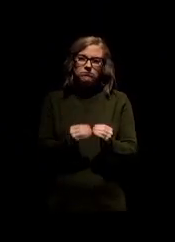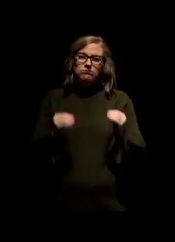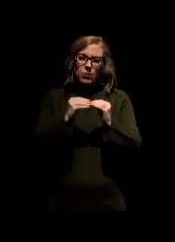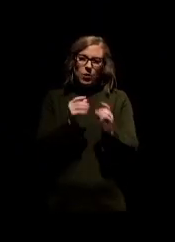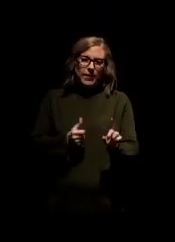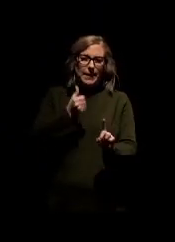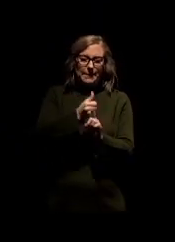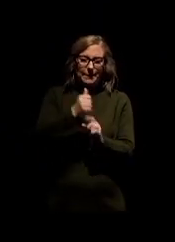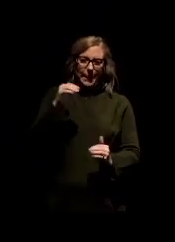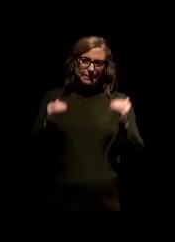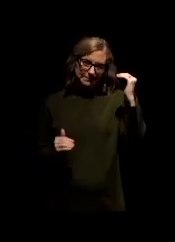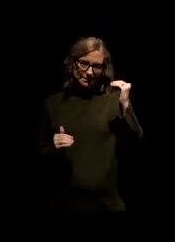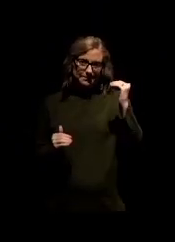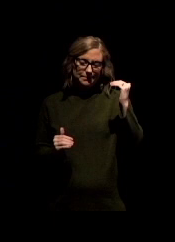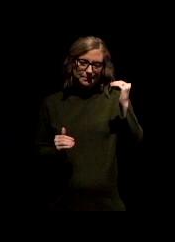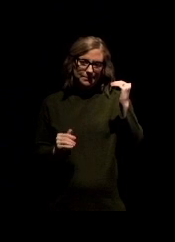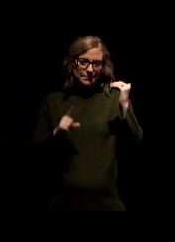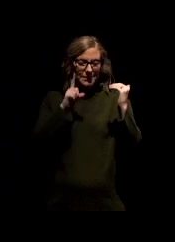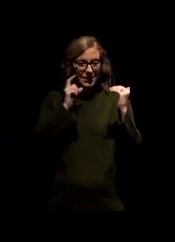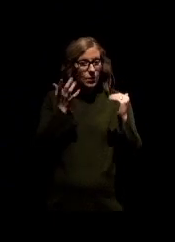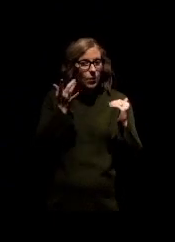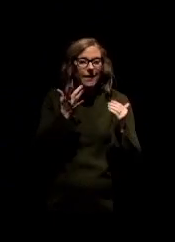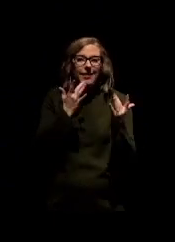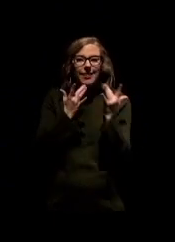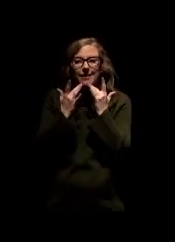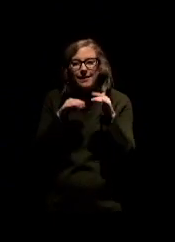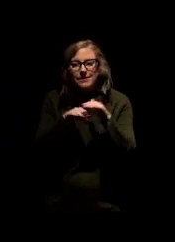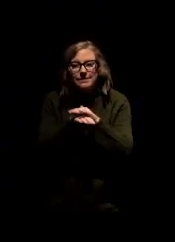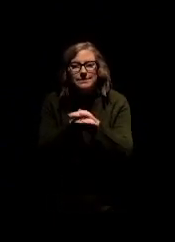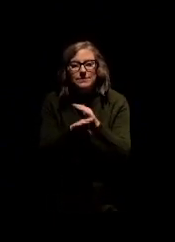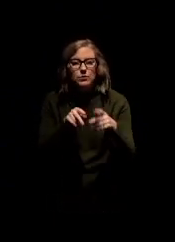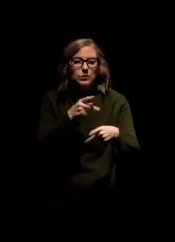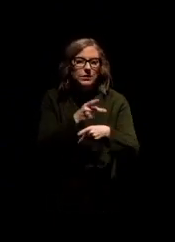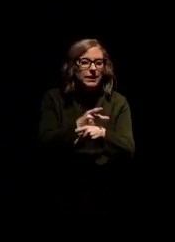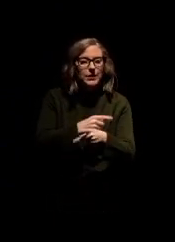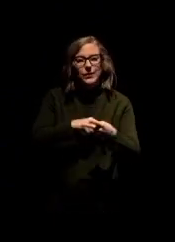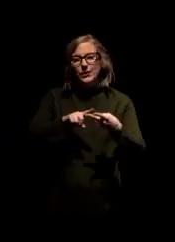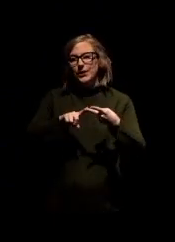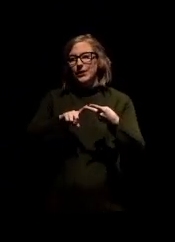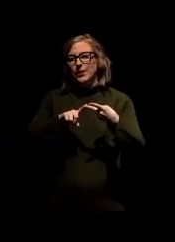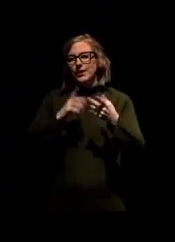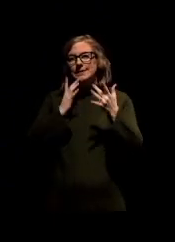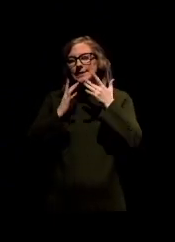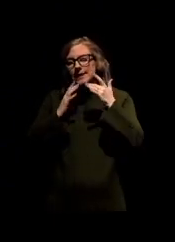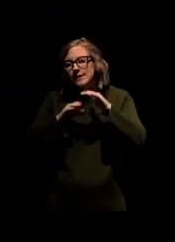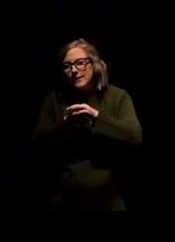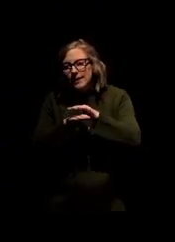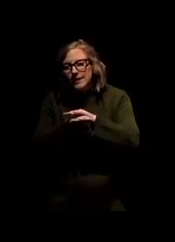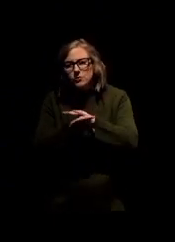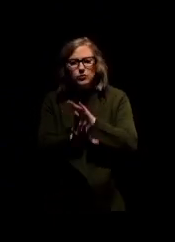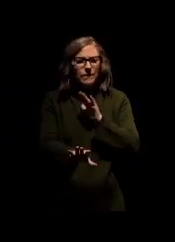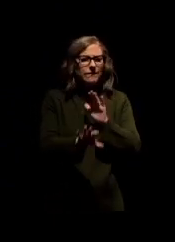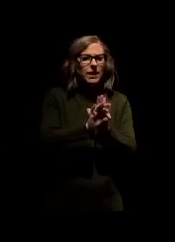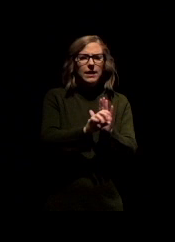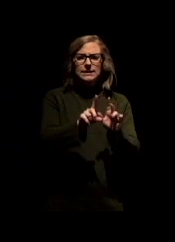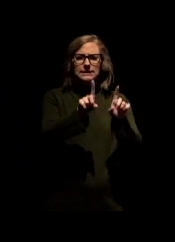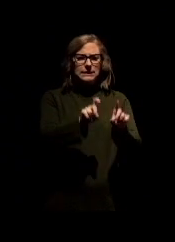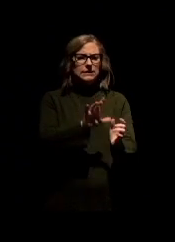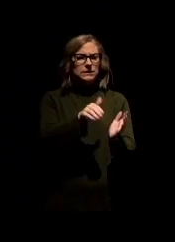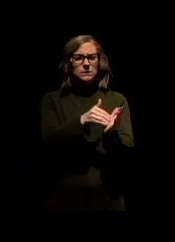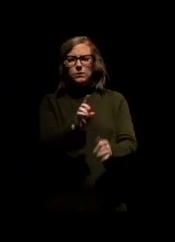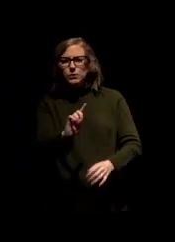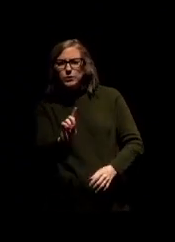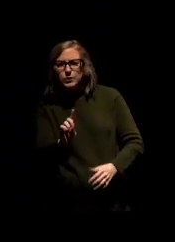on those communities because of lack of access to care and lack of access to, you know, finding a testing center and all those